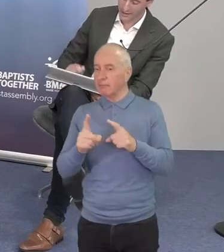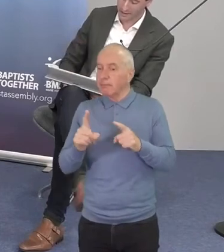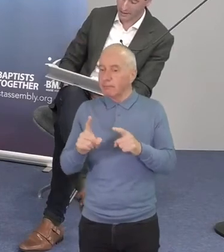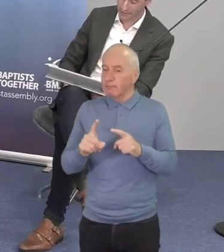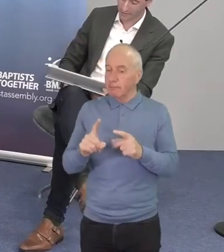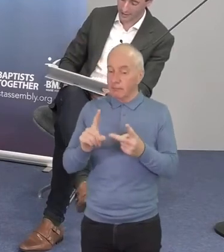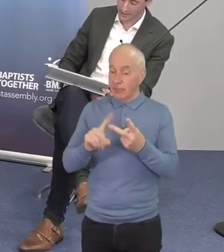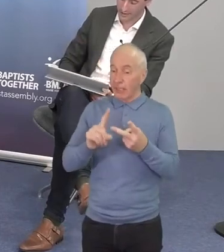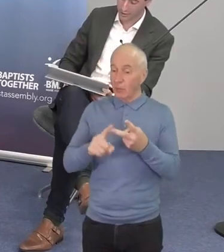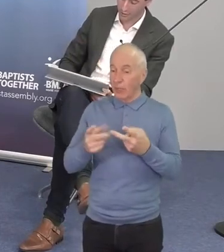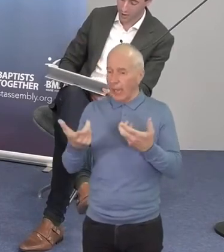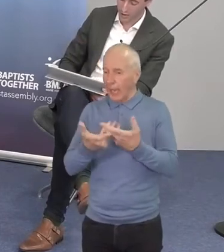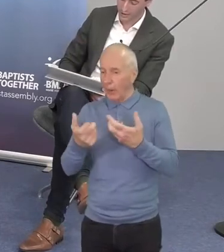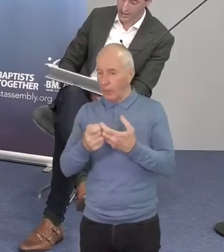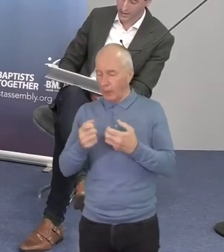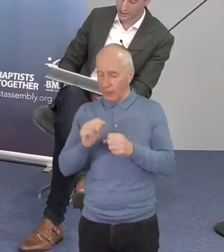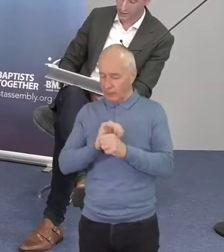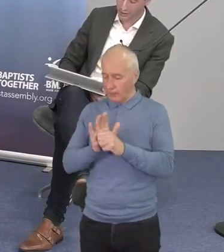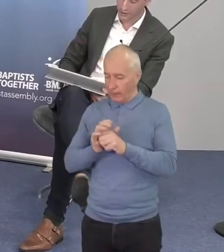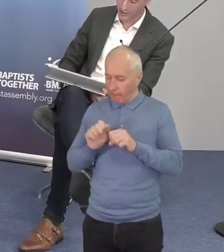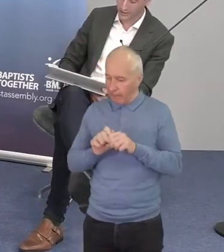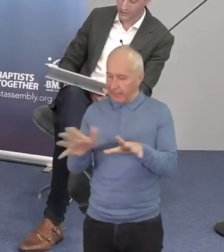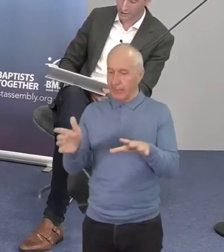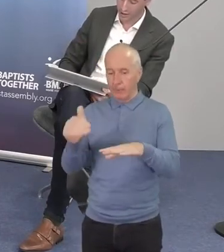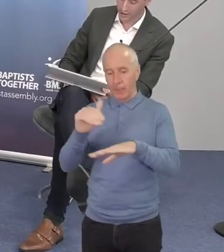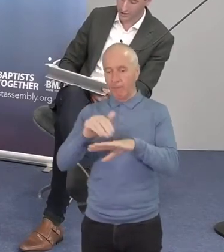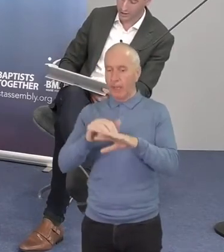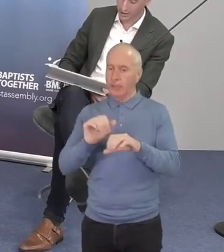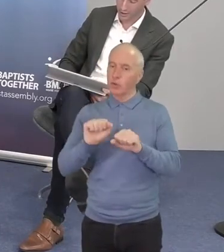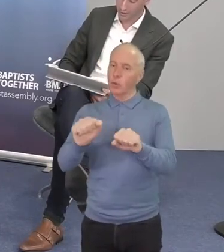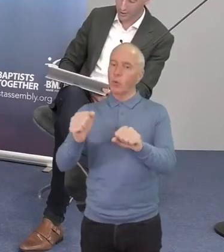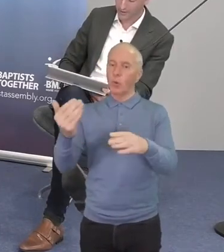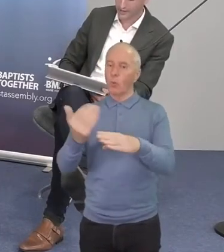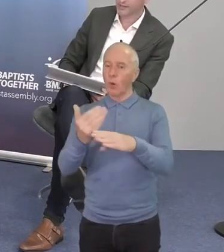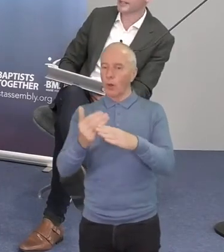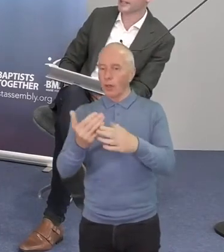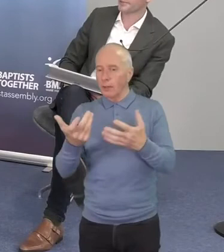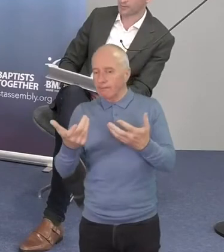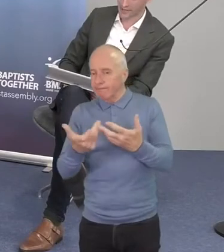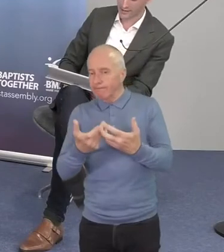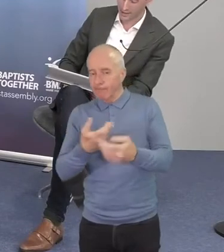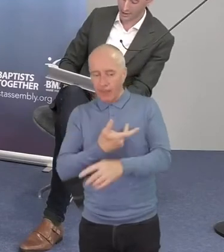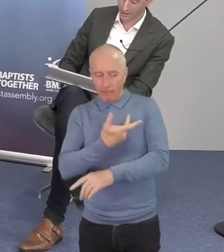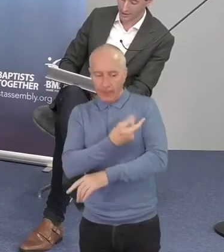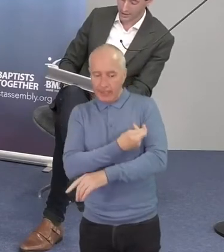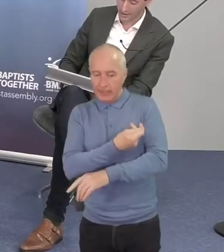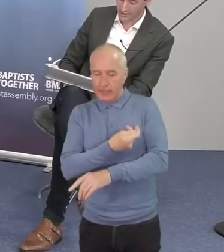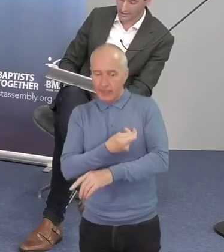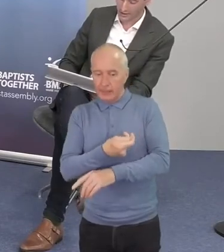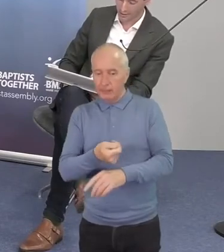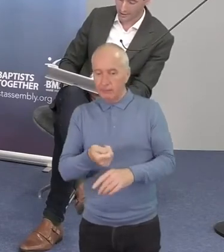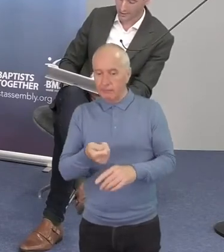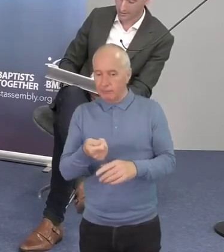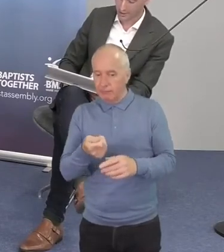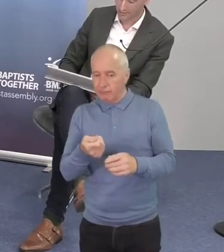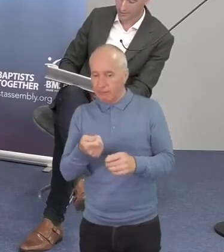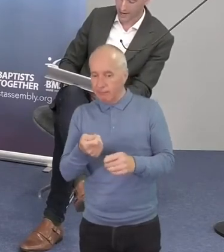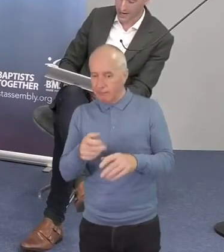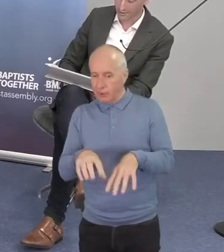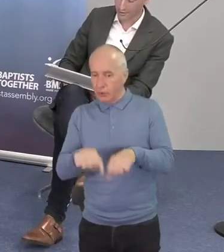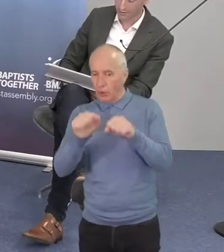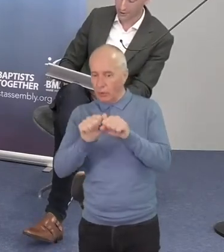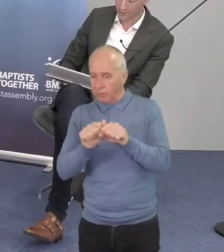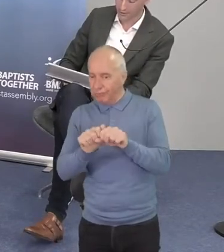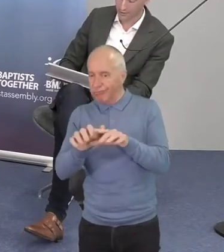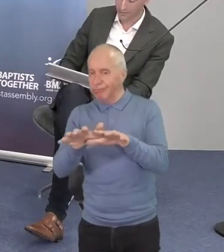has the pandemic affected your work, and do you see things changing with the vaccine implementation? That second question coming in